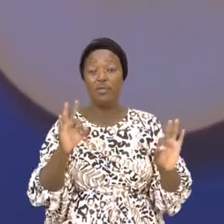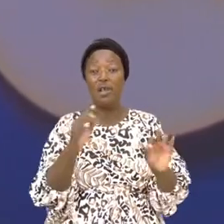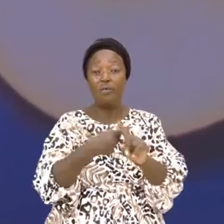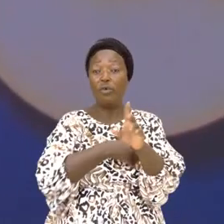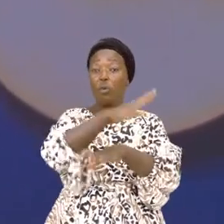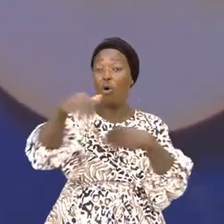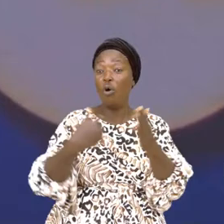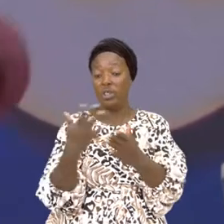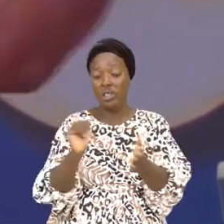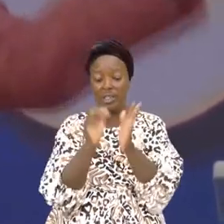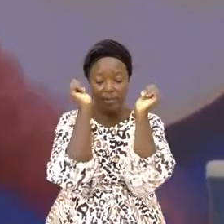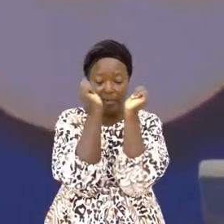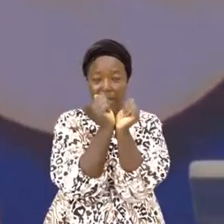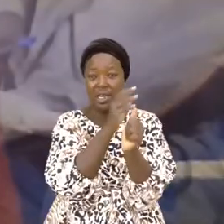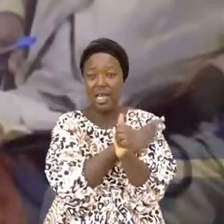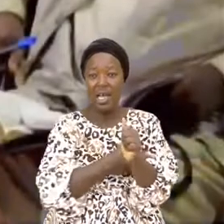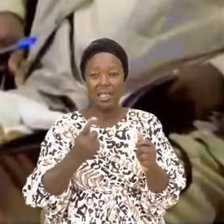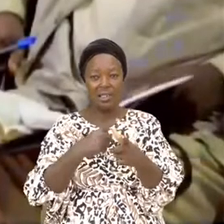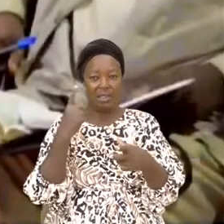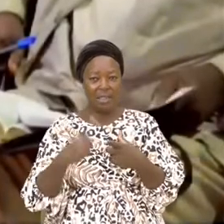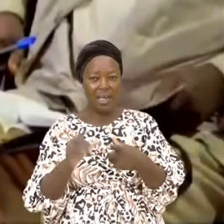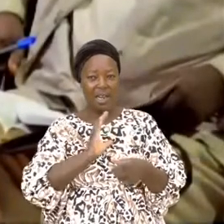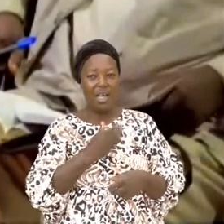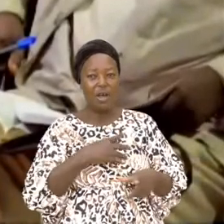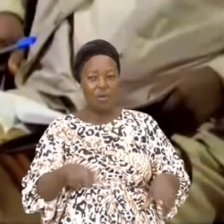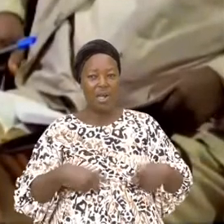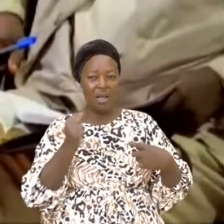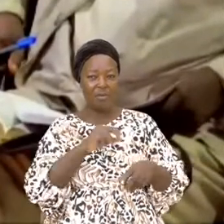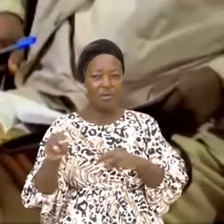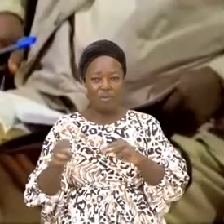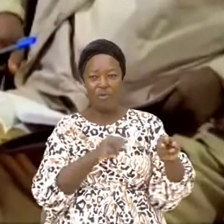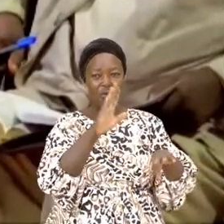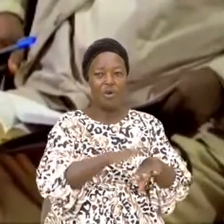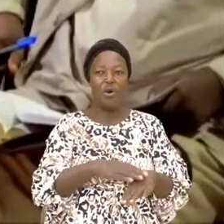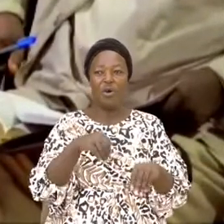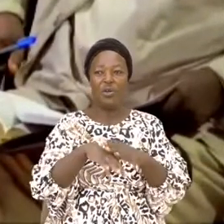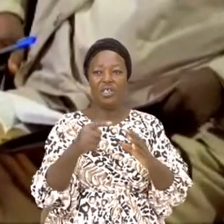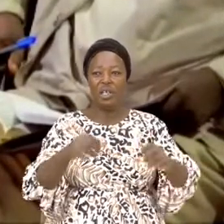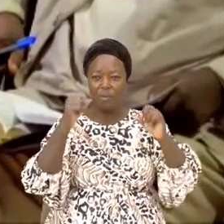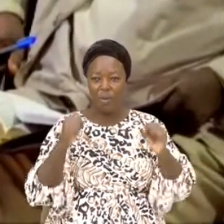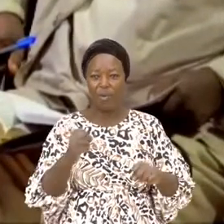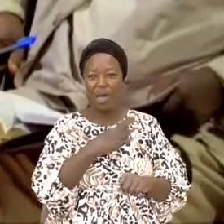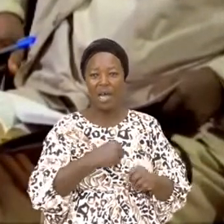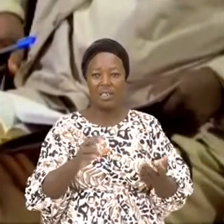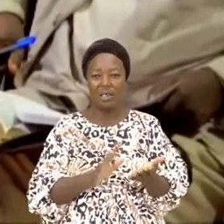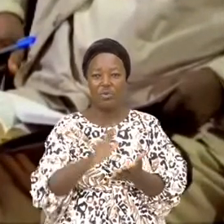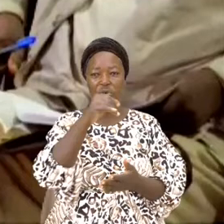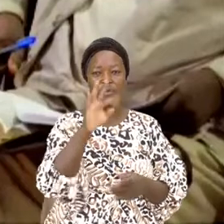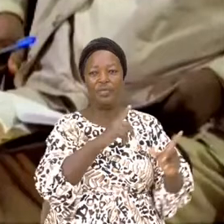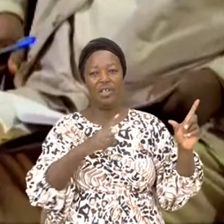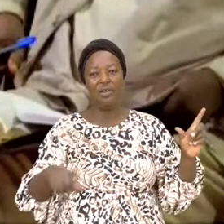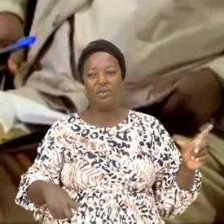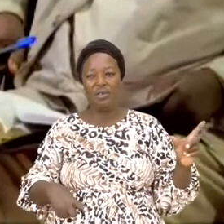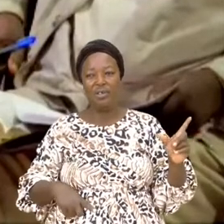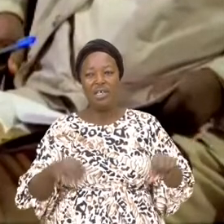everything that binds, and then our lives can move on in the power and the glory of the Lord. Look